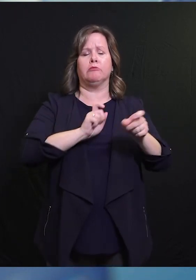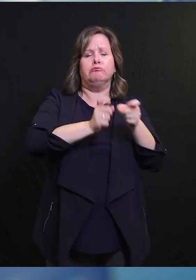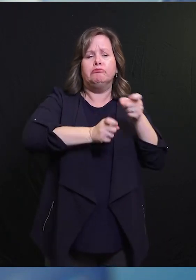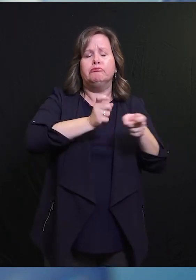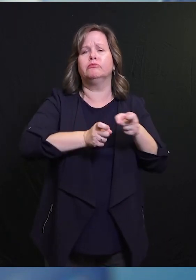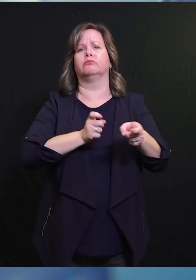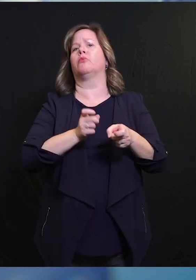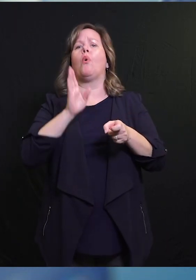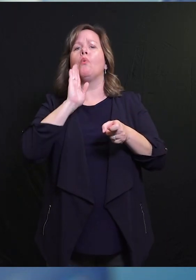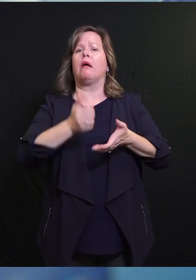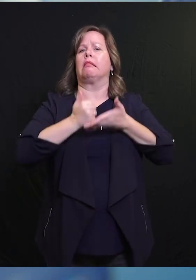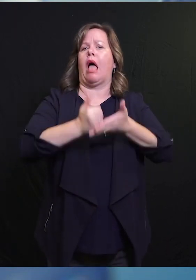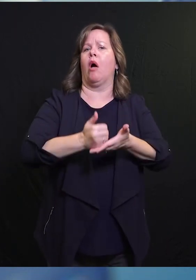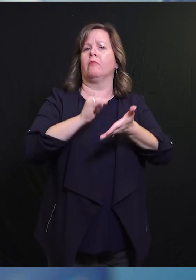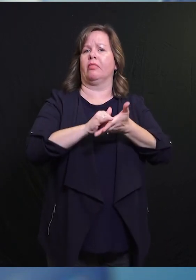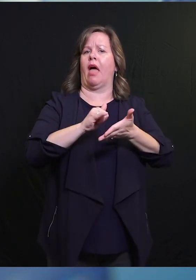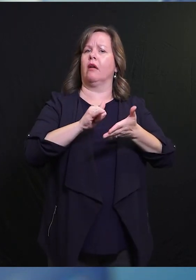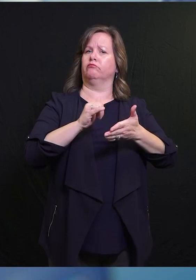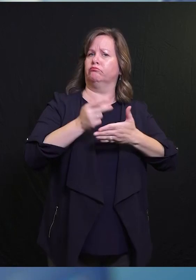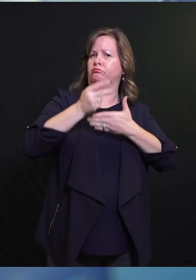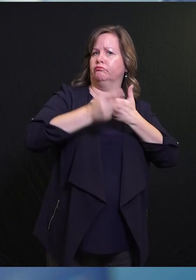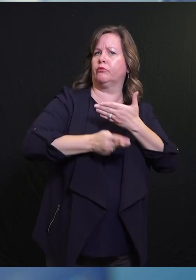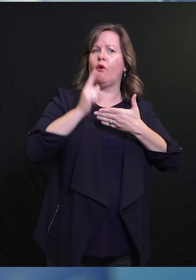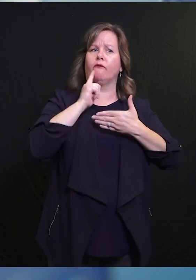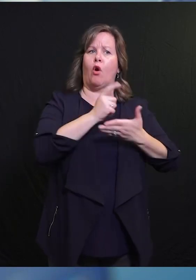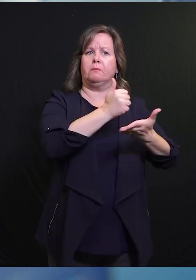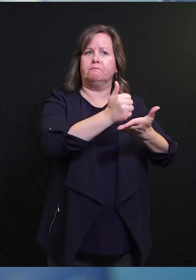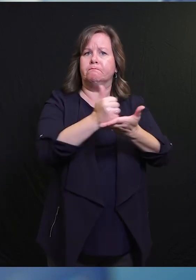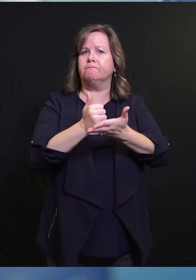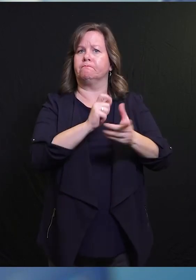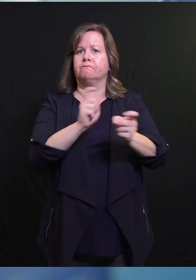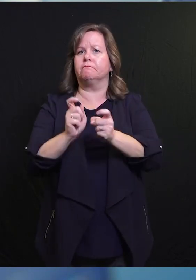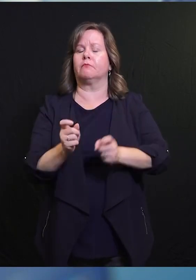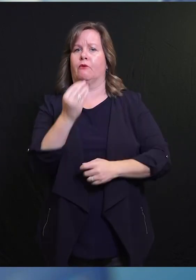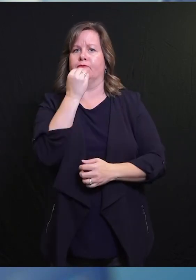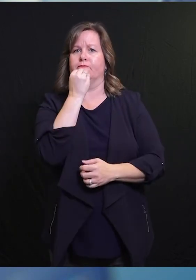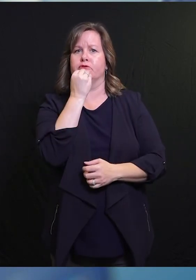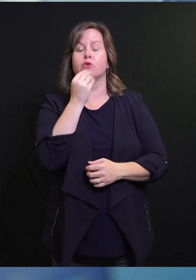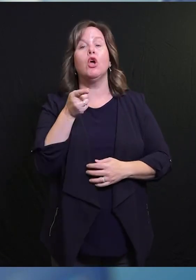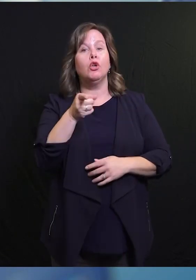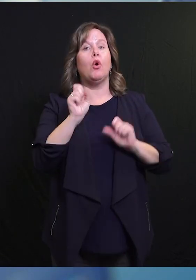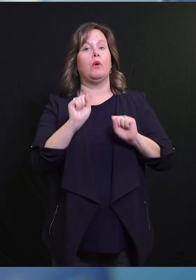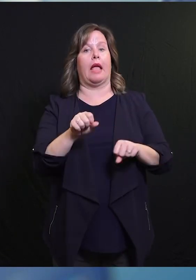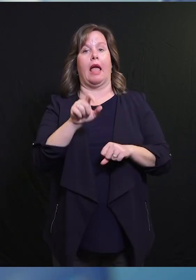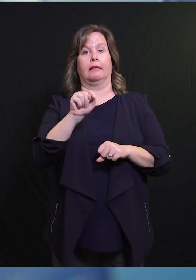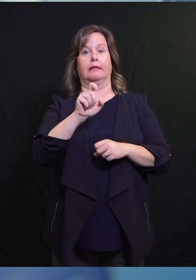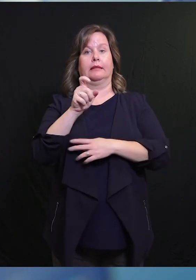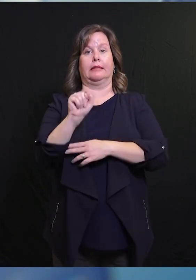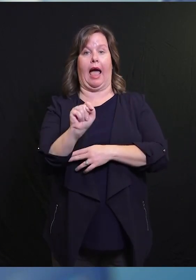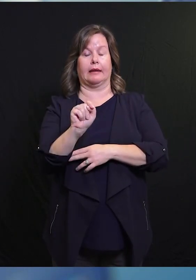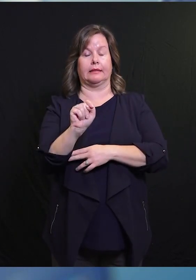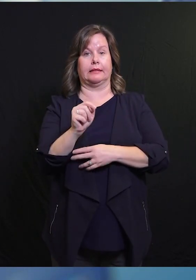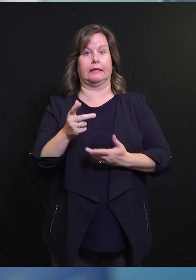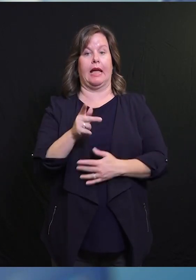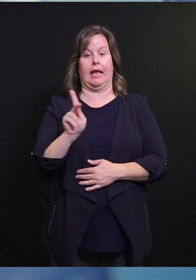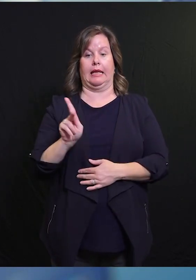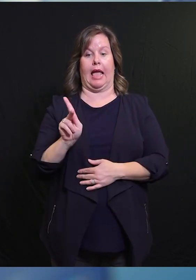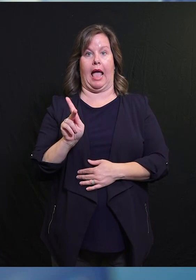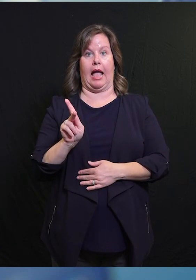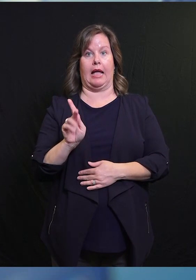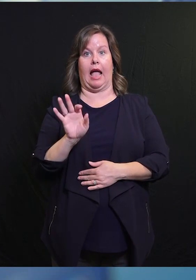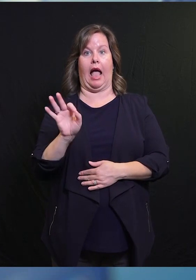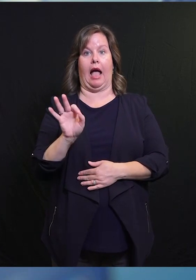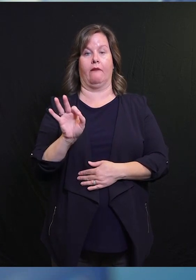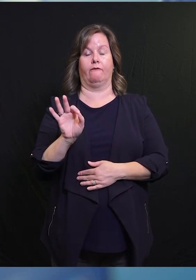appreciated by that organization and by those families. To make it easy, you can actually text the letters KFB to the number